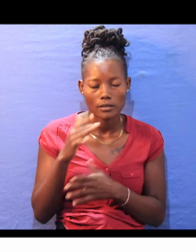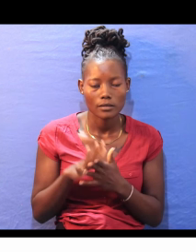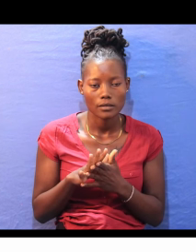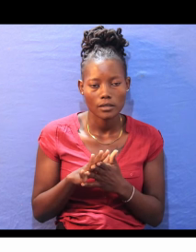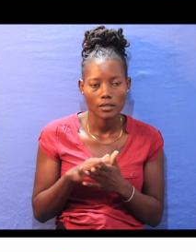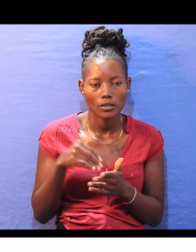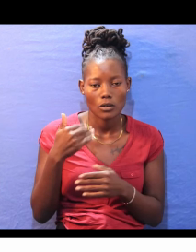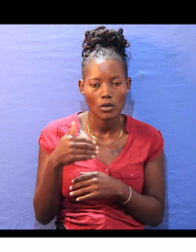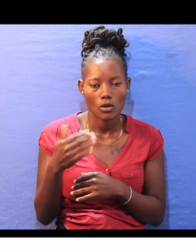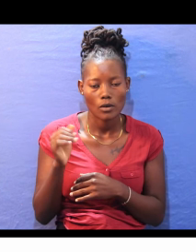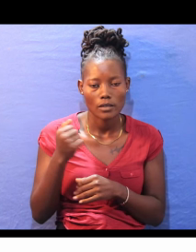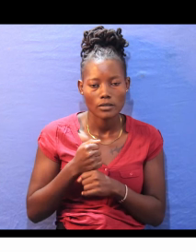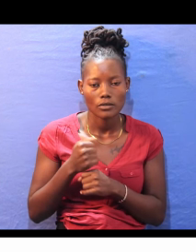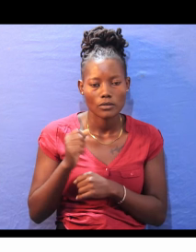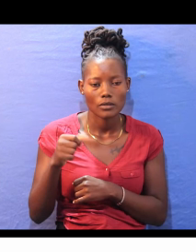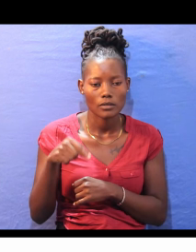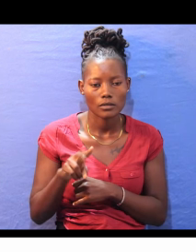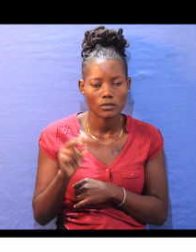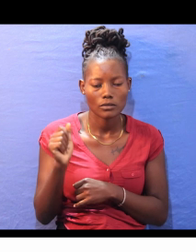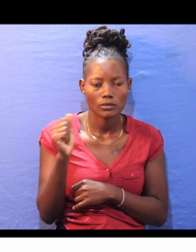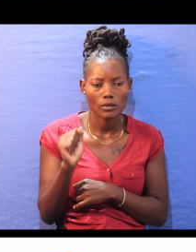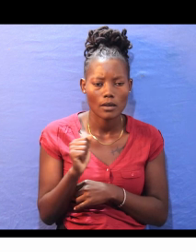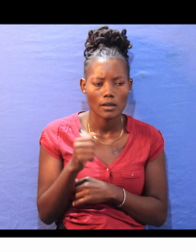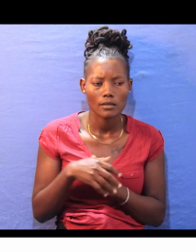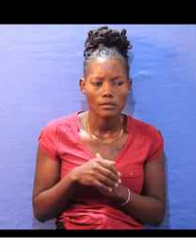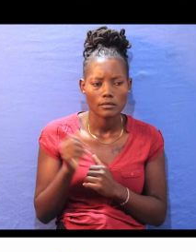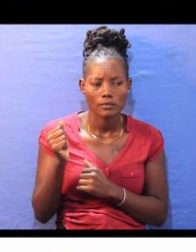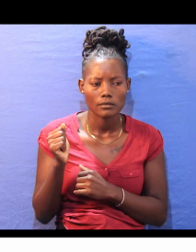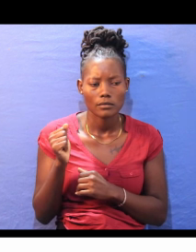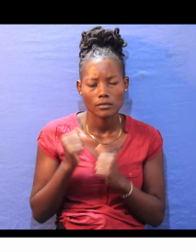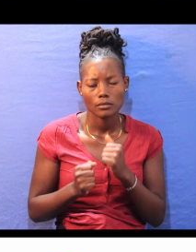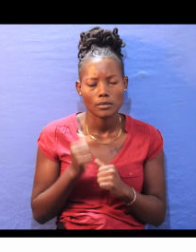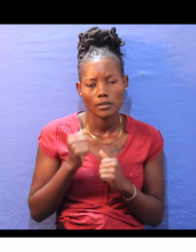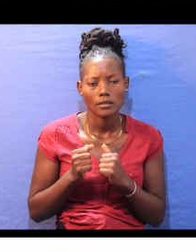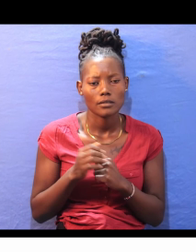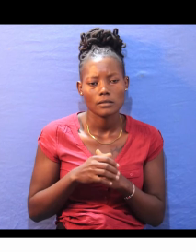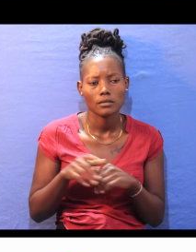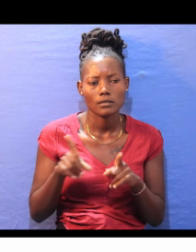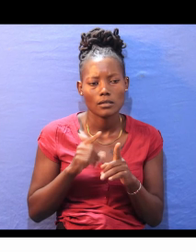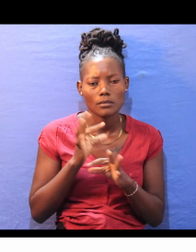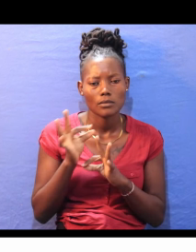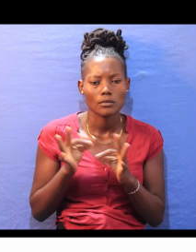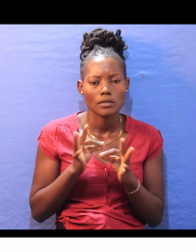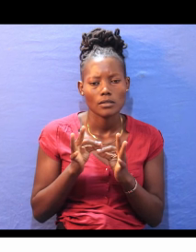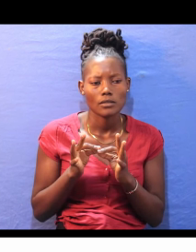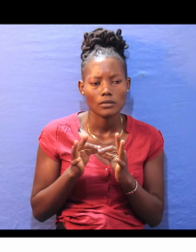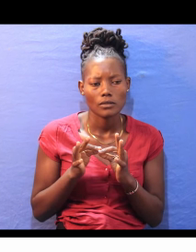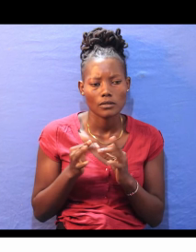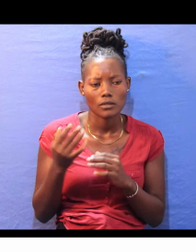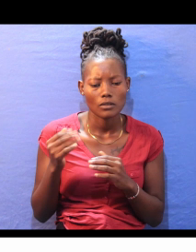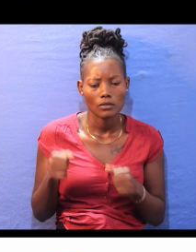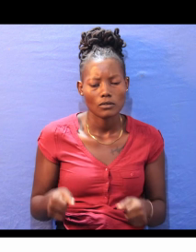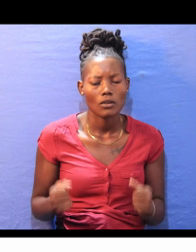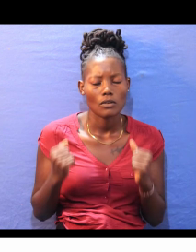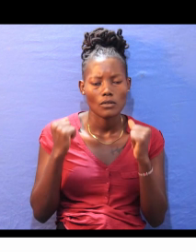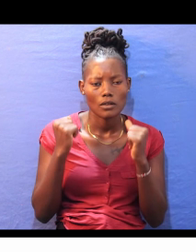They're the squats, the snatches, the cleans and jerks. And specifically for weightlifting, the snatch and